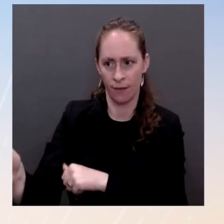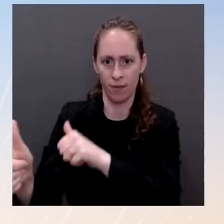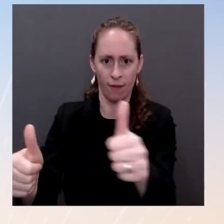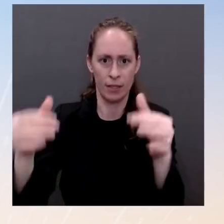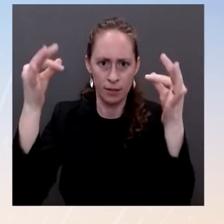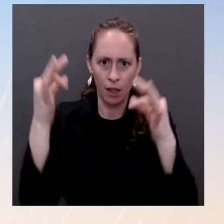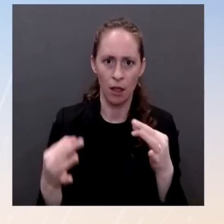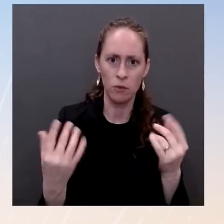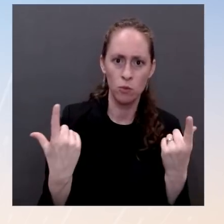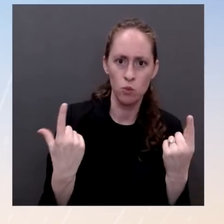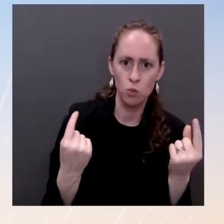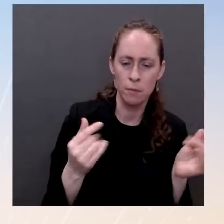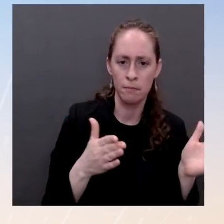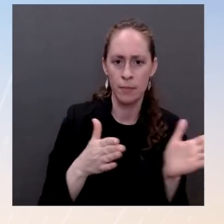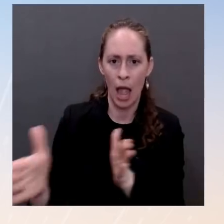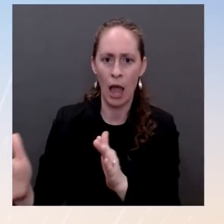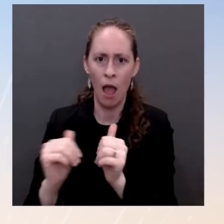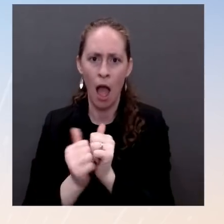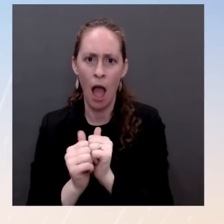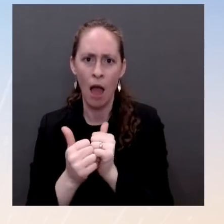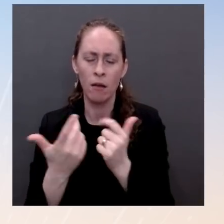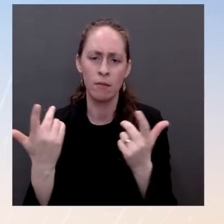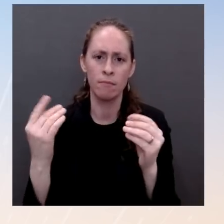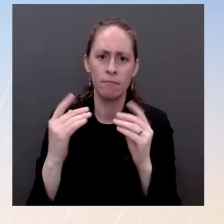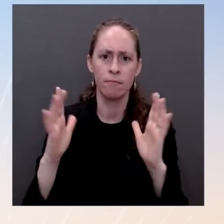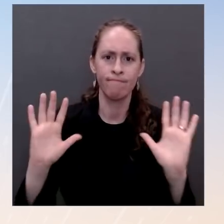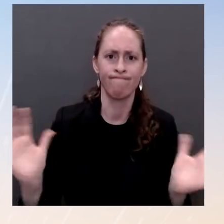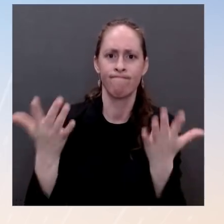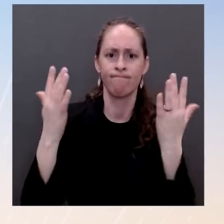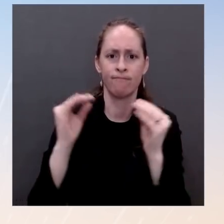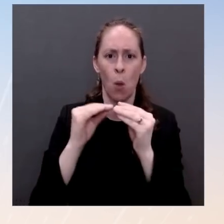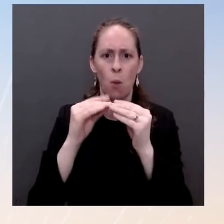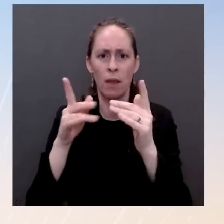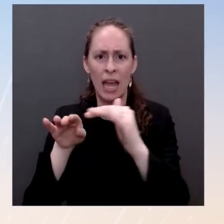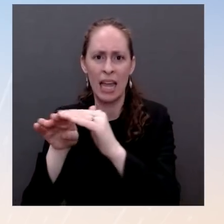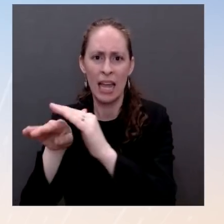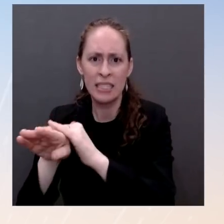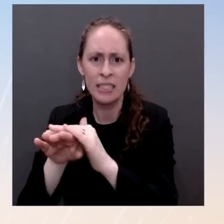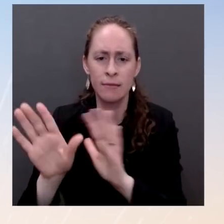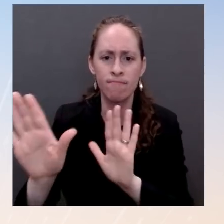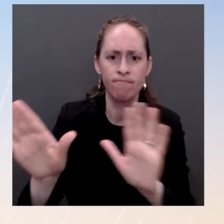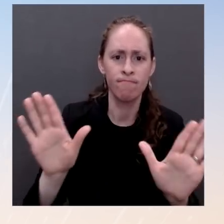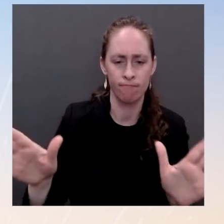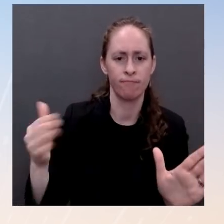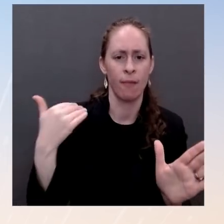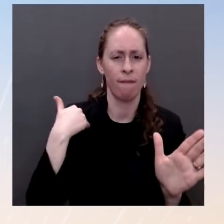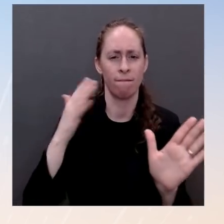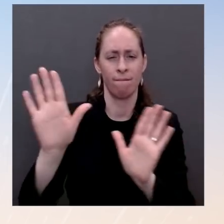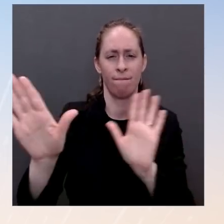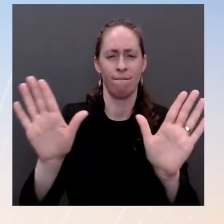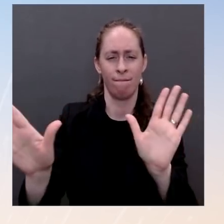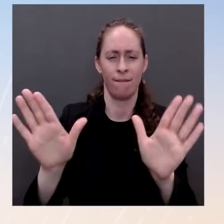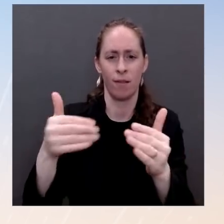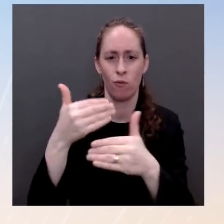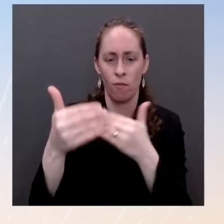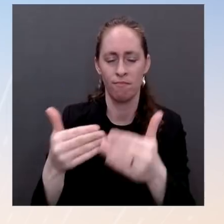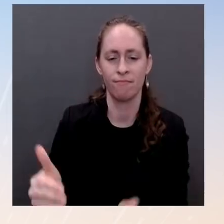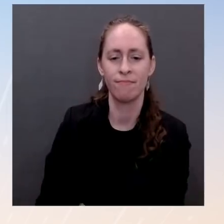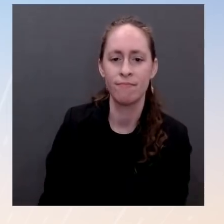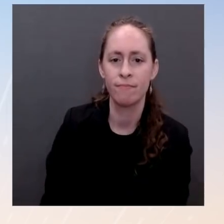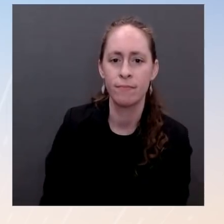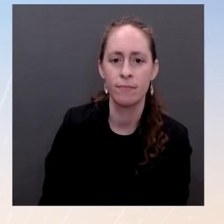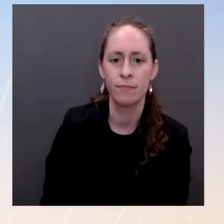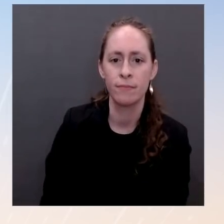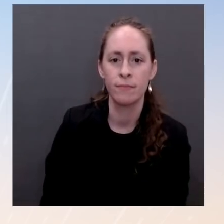process and how it will be implemented. But if you look at past examples where I think it was back in the 90s, where if you went to the DMV